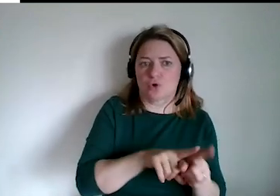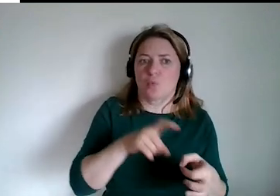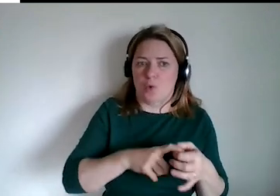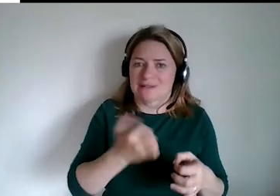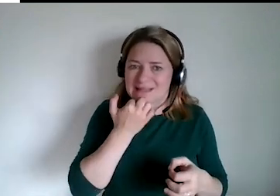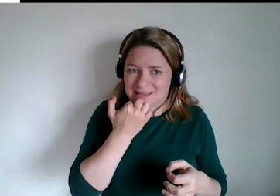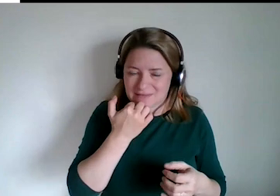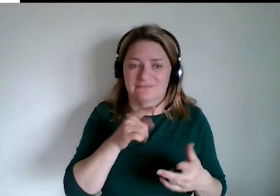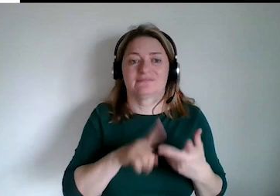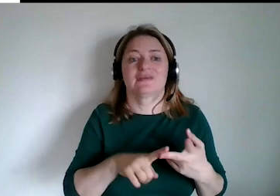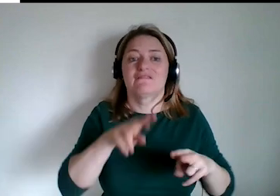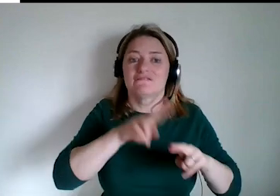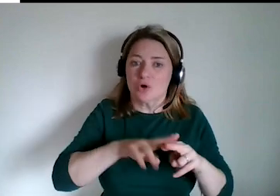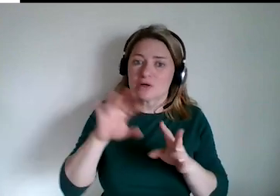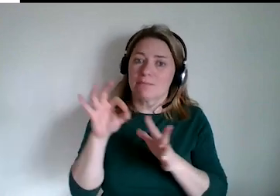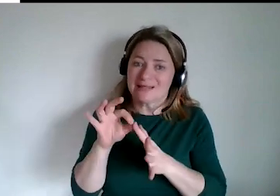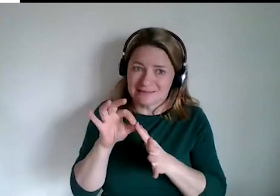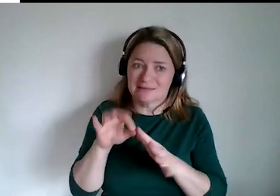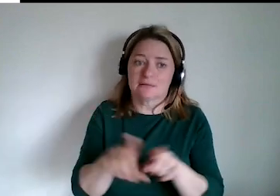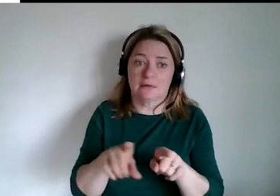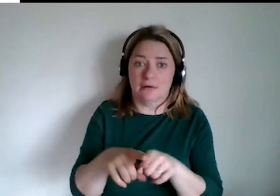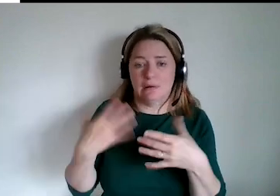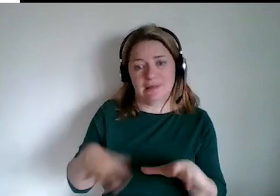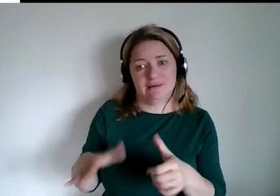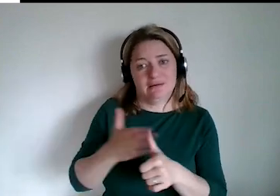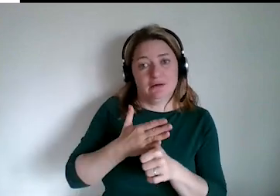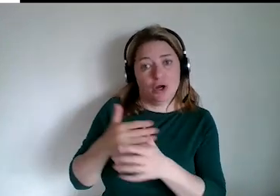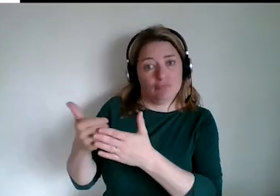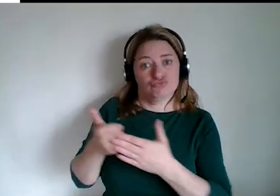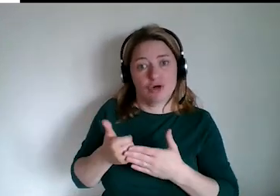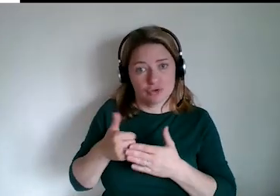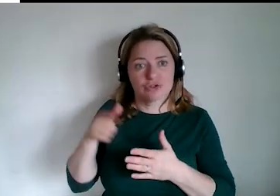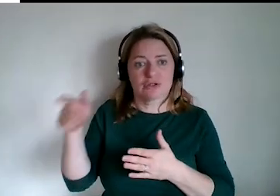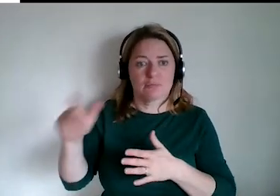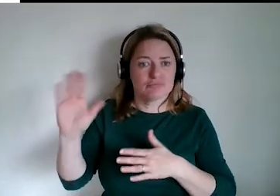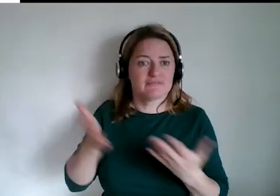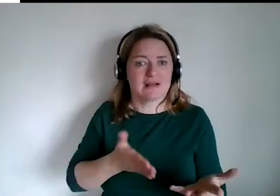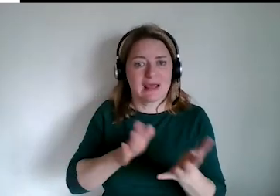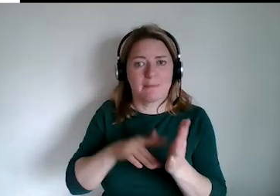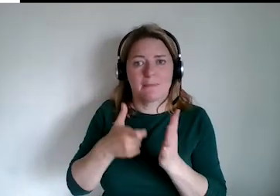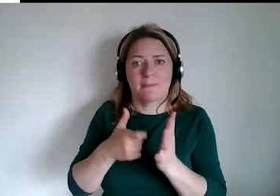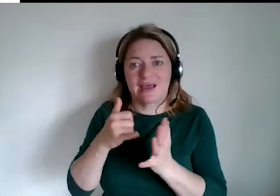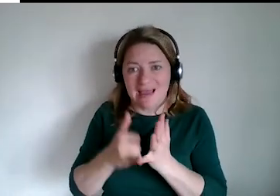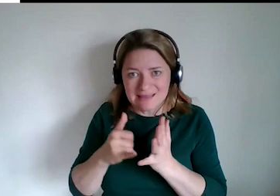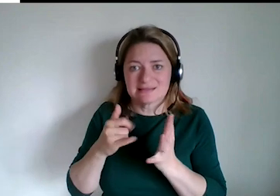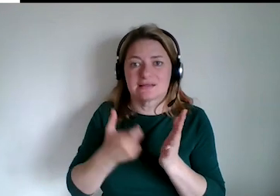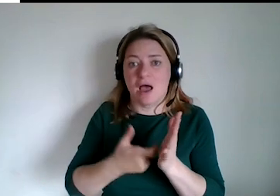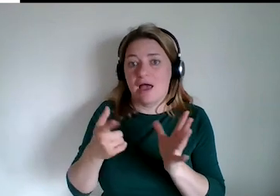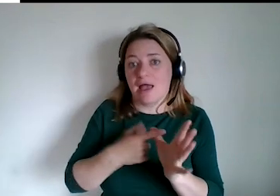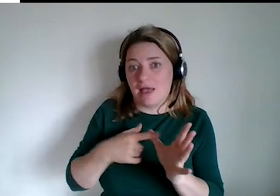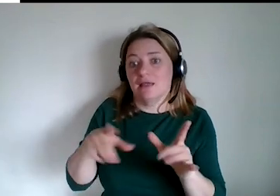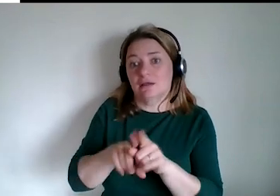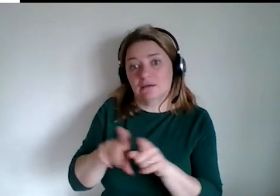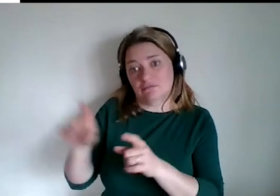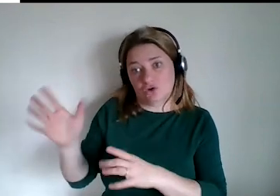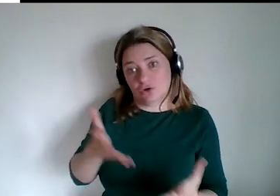Patterson from Work Psychology Group, who'd been originally approached by Health Education England, who provide the MSRA and did all the recruitment for them. So who's a